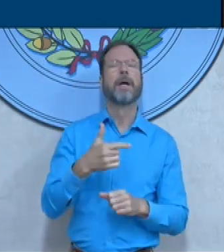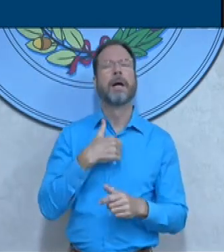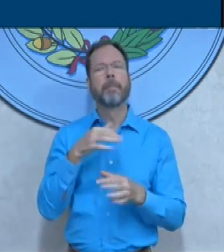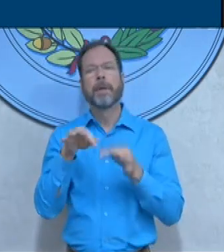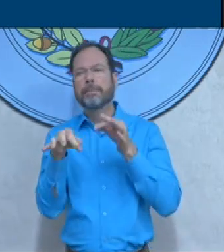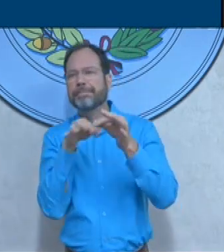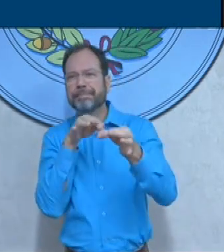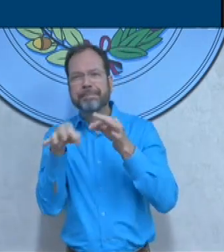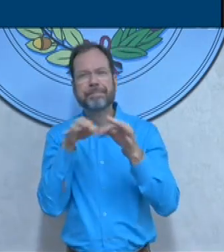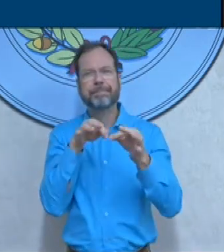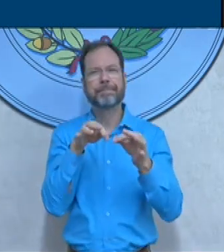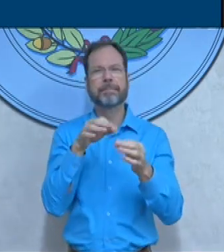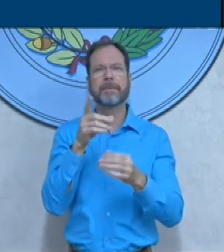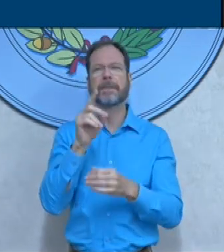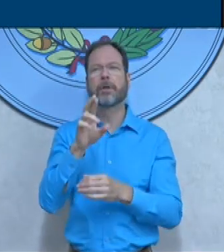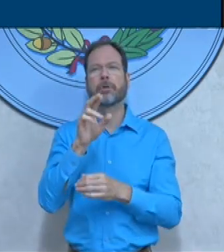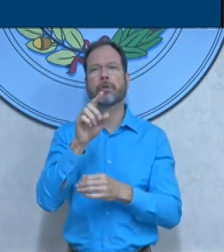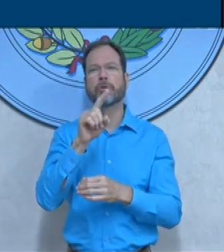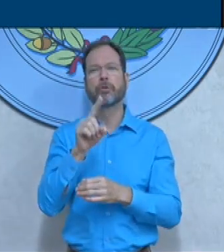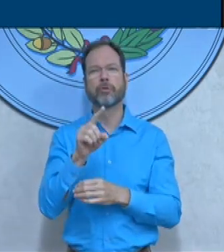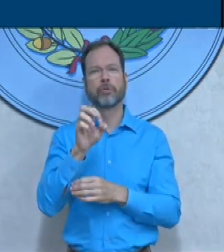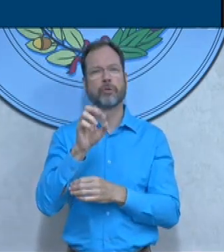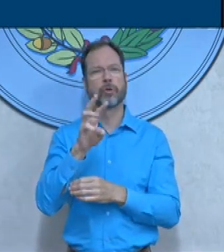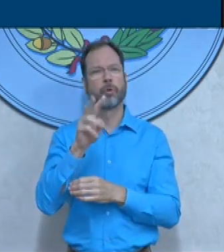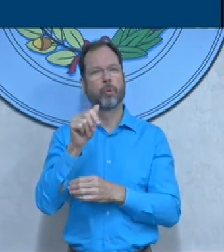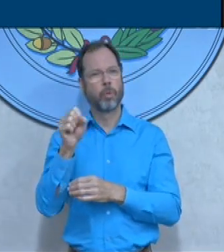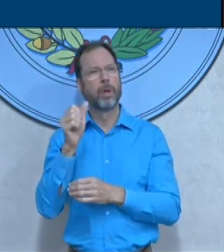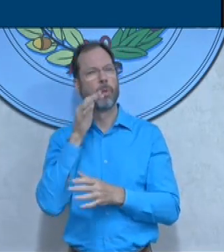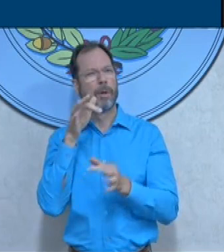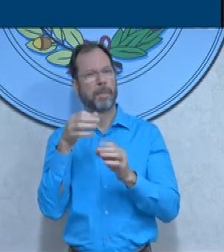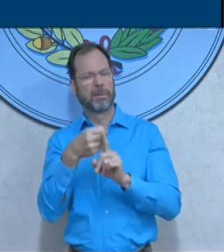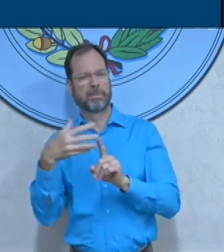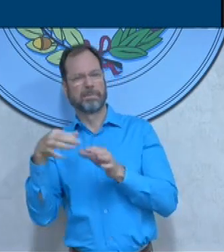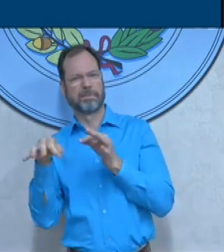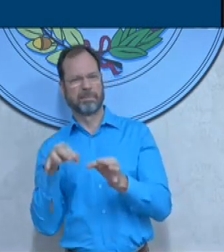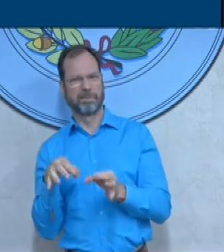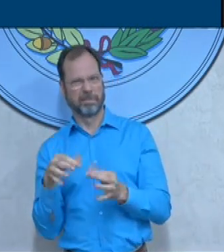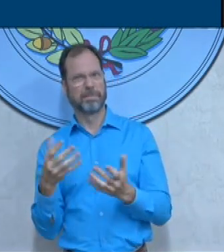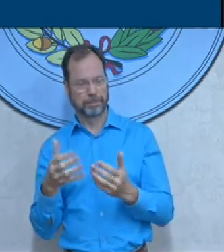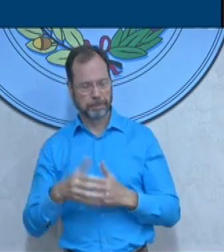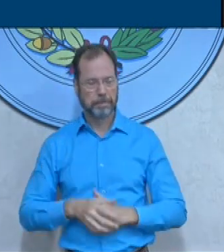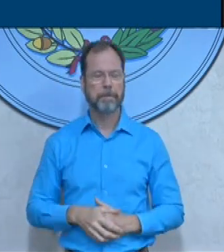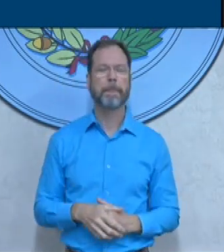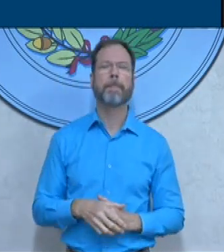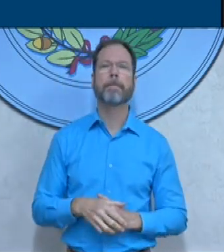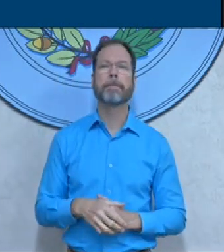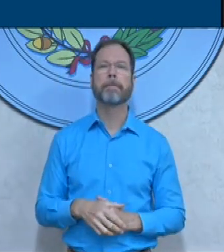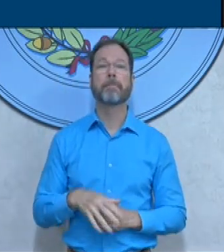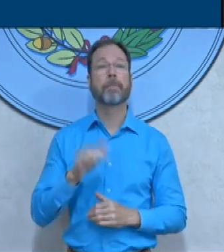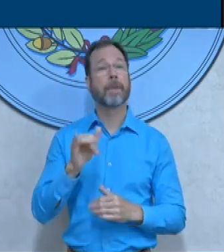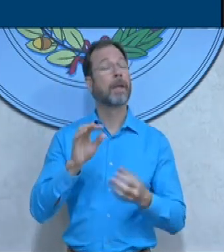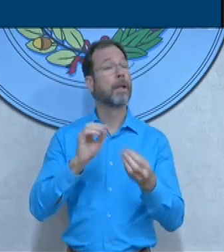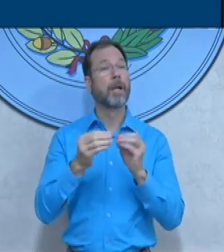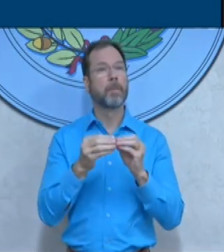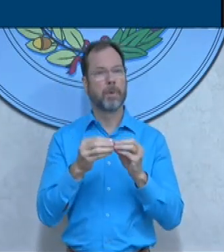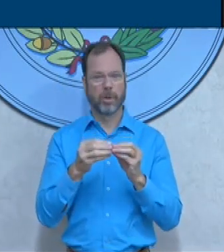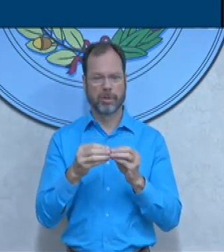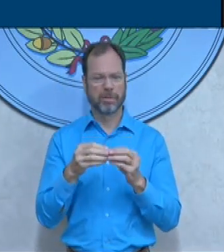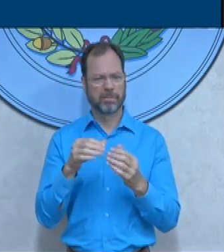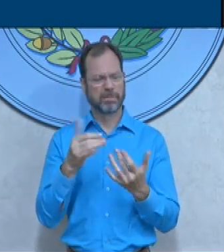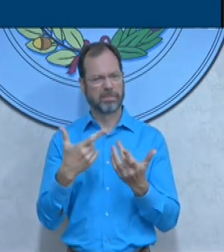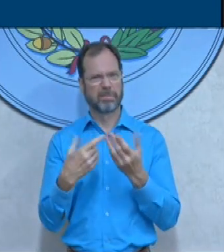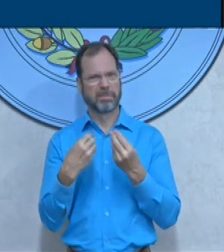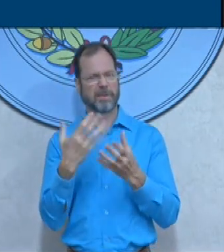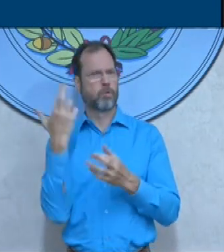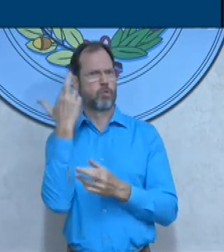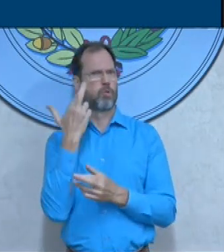share with you some context that Dr. Zerwas will be elaborating on in far greater detail. These are numbers from today that